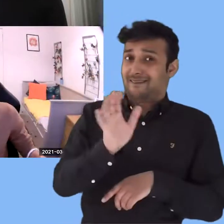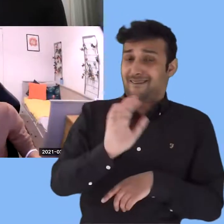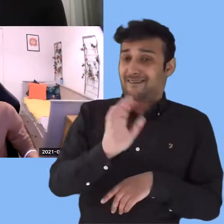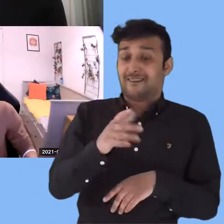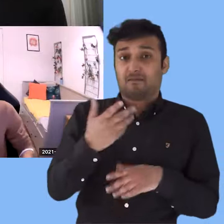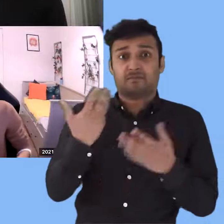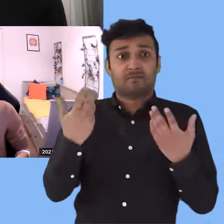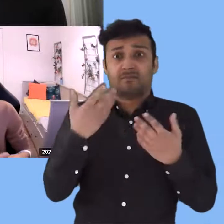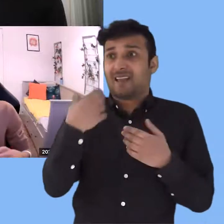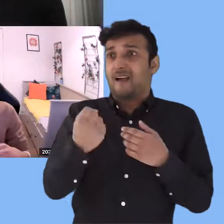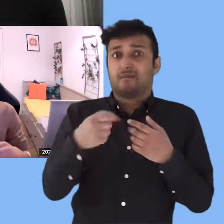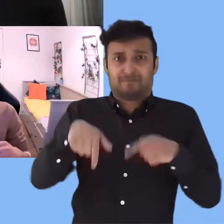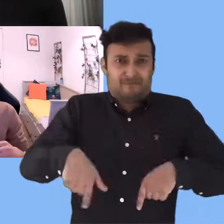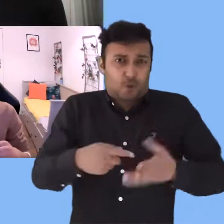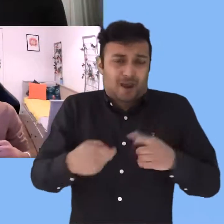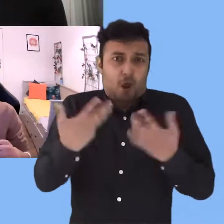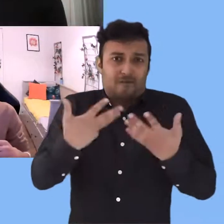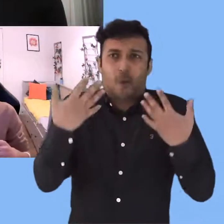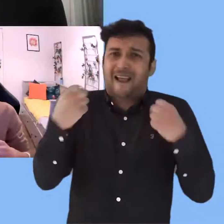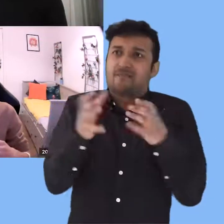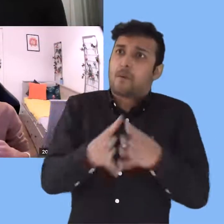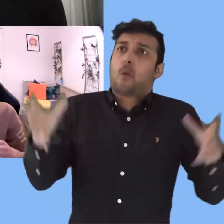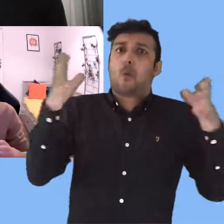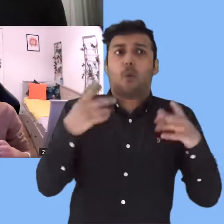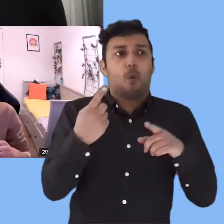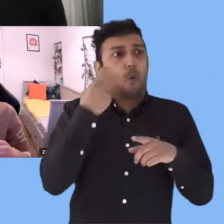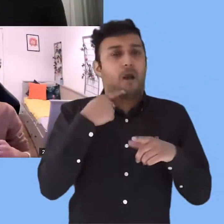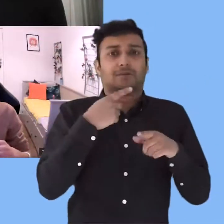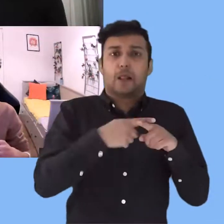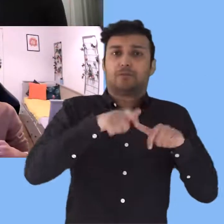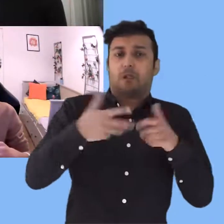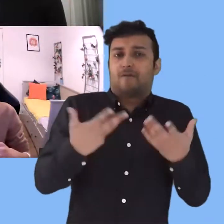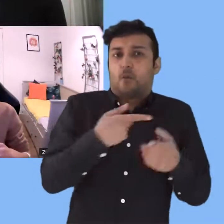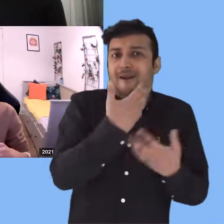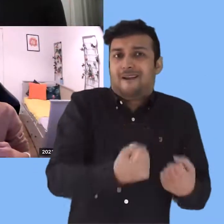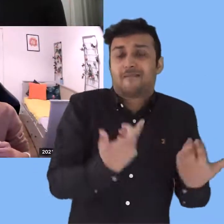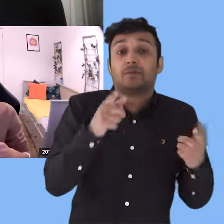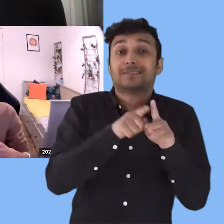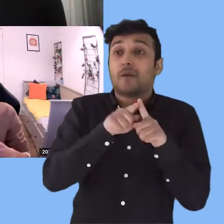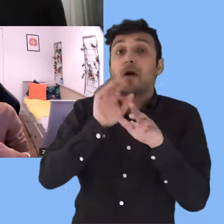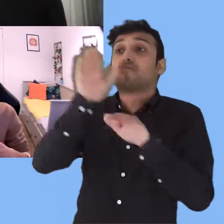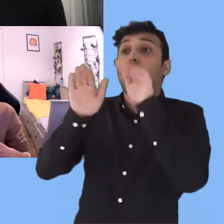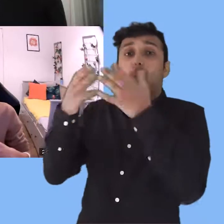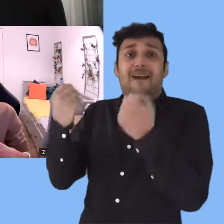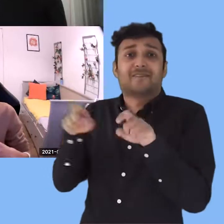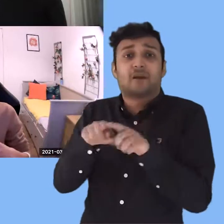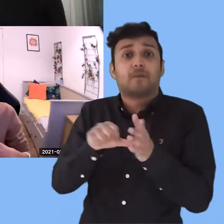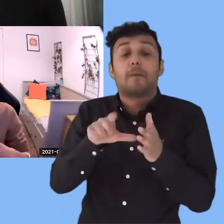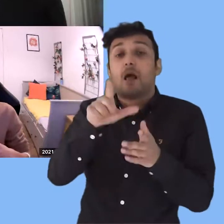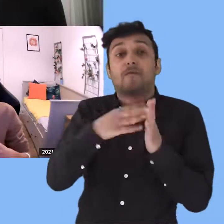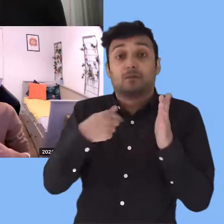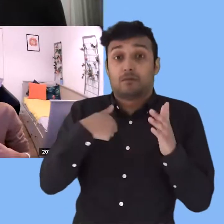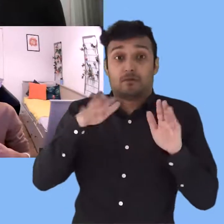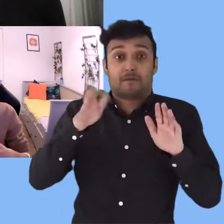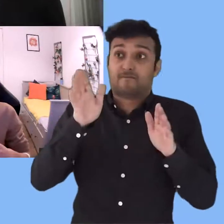also in places abroad. Like I'm Hong Kong Chinese, I said, British Hong Kong Chinese. I spent the years between 2